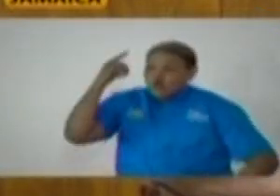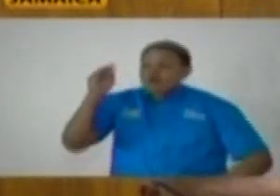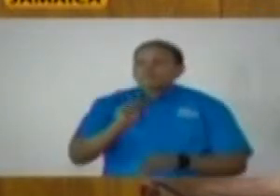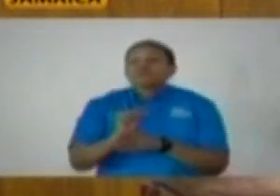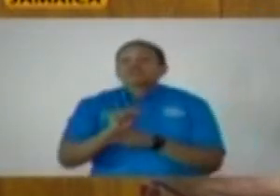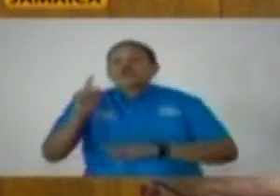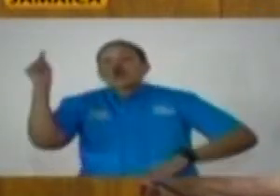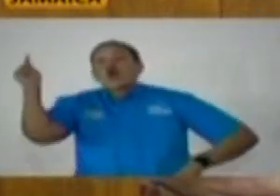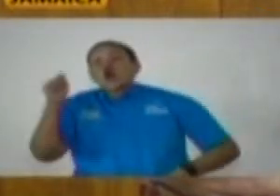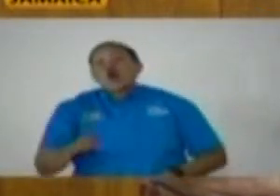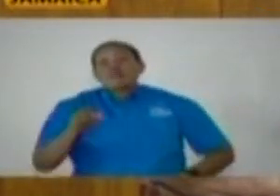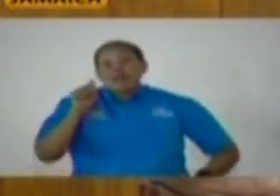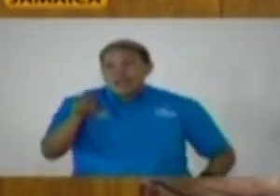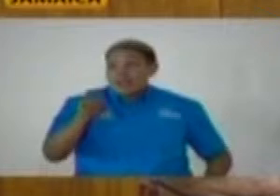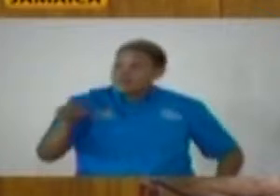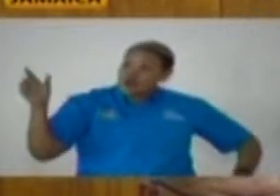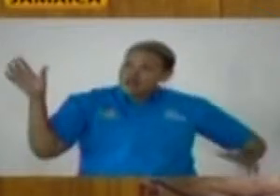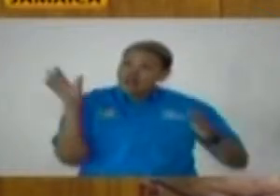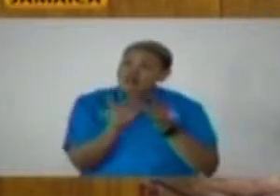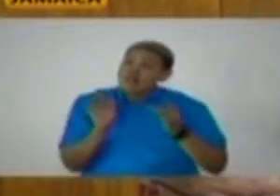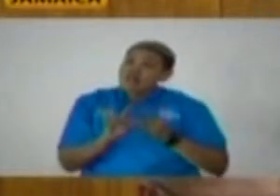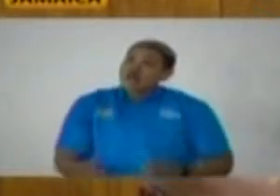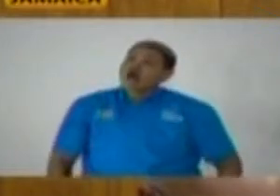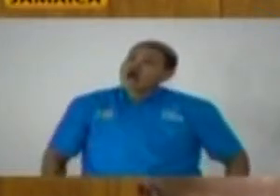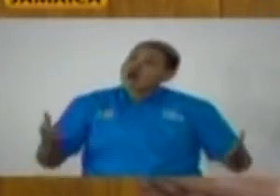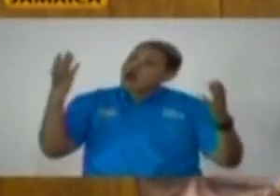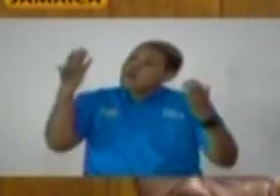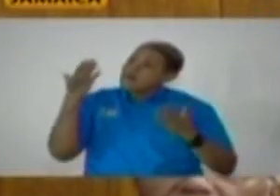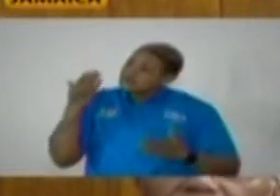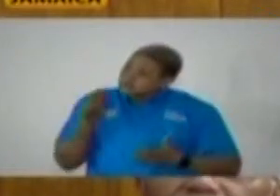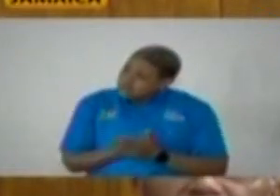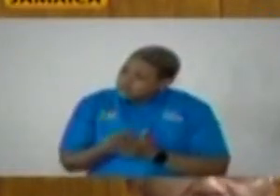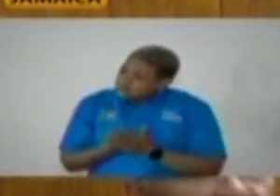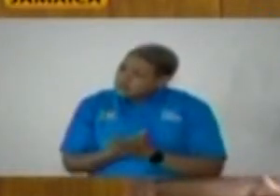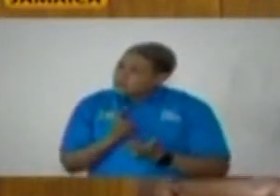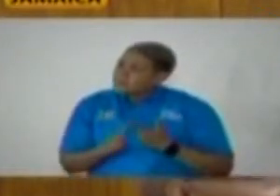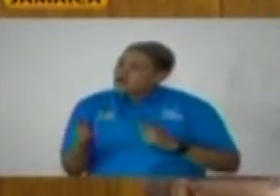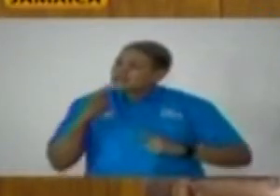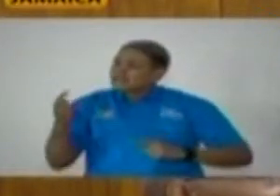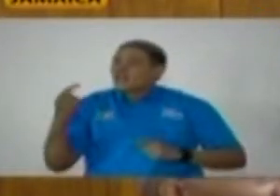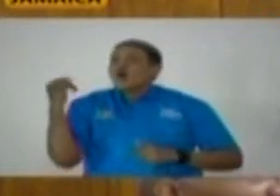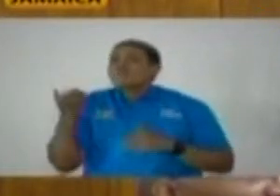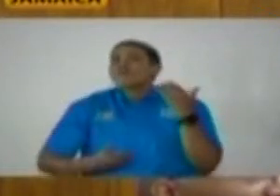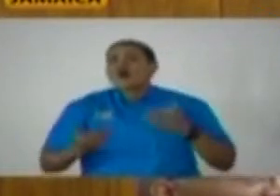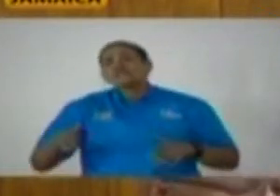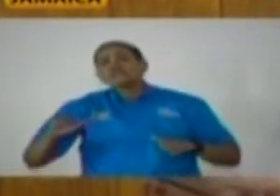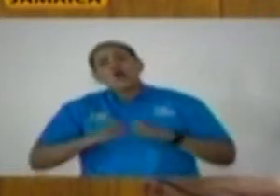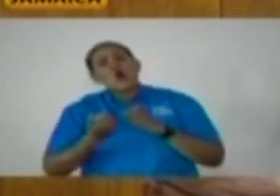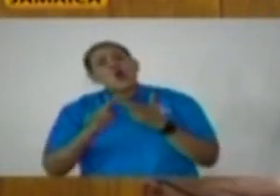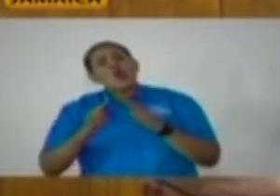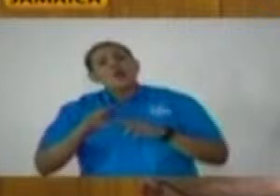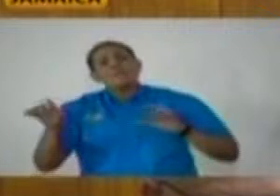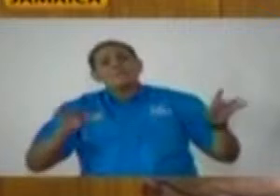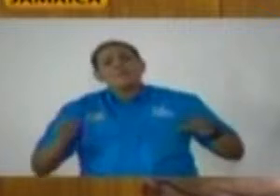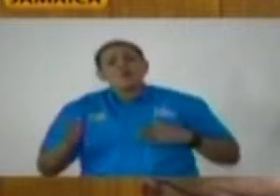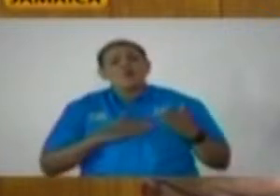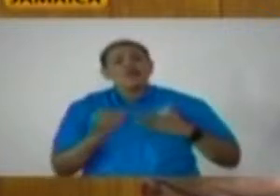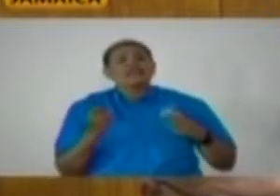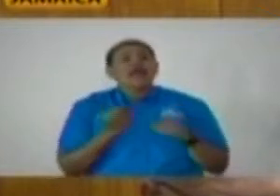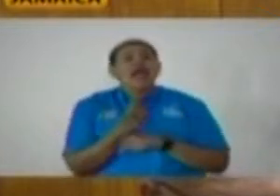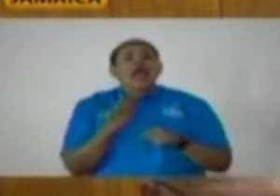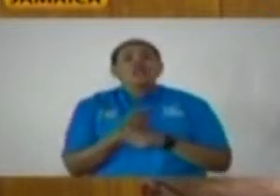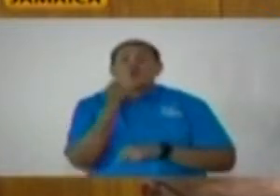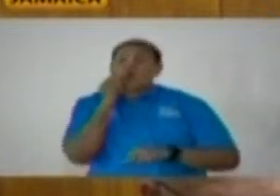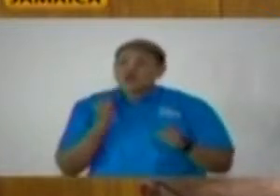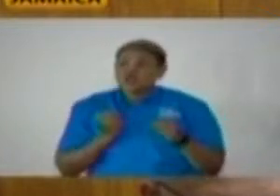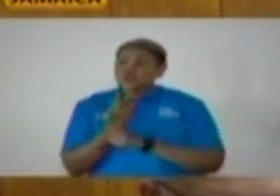will tell us what the figure is, but tell us the process so that going forward, whether it be annually or every 2